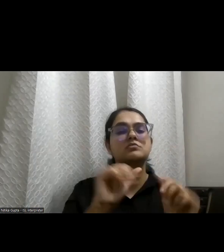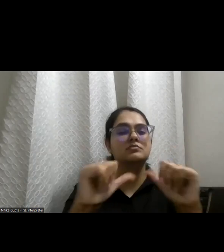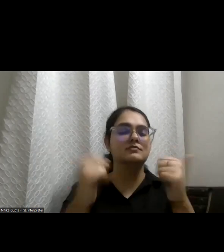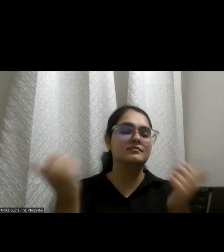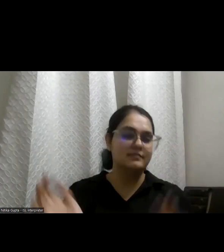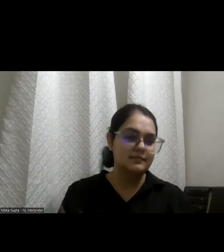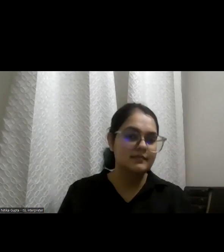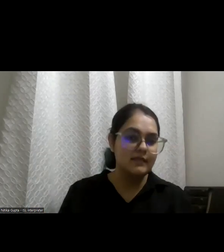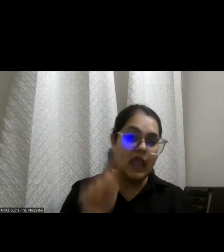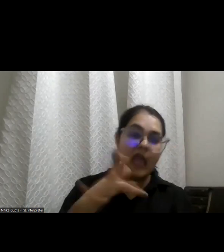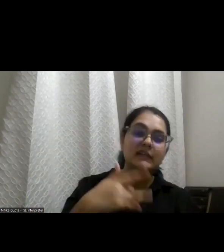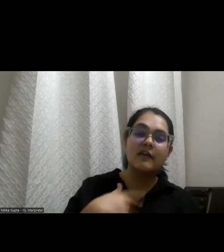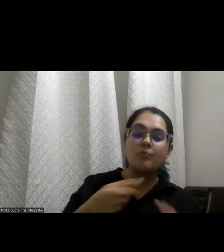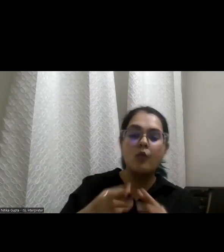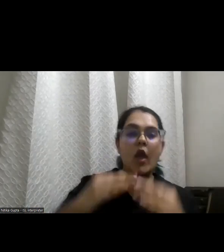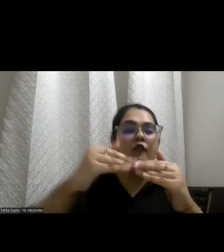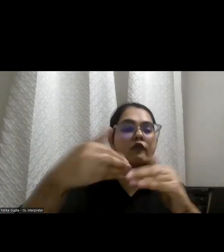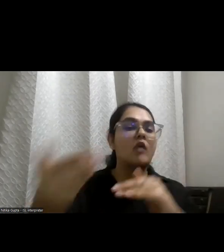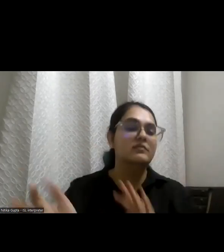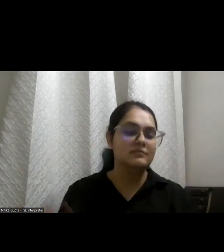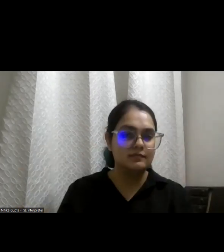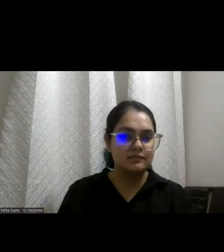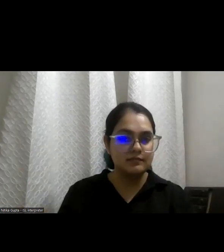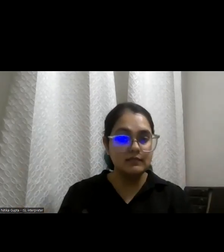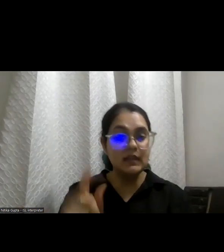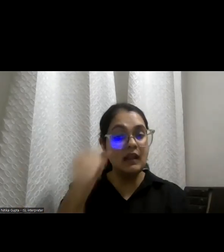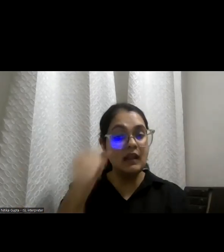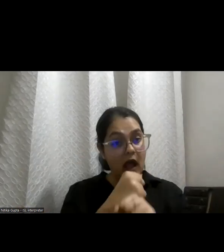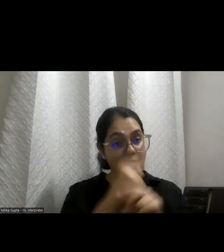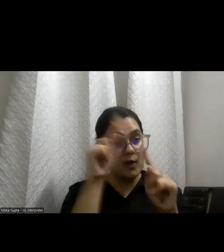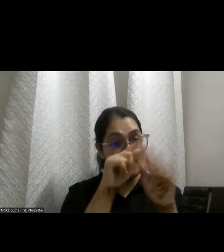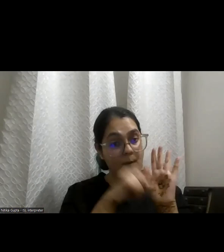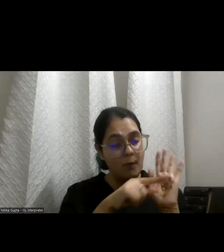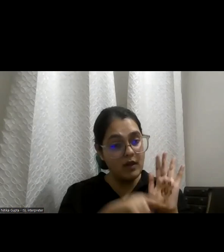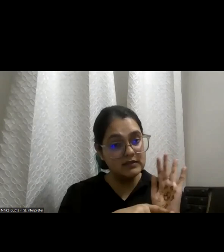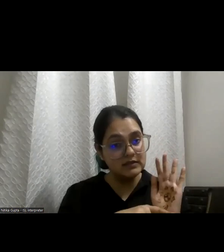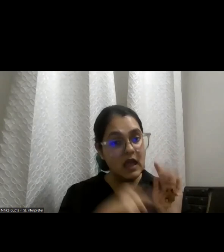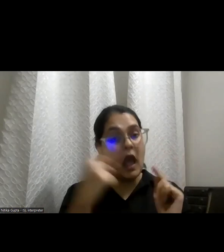And that is the way forward also, in my opinion. Government policies